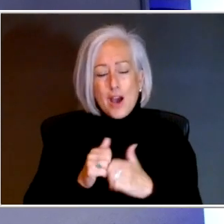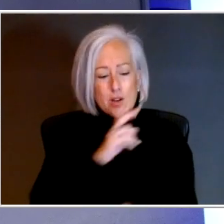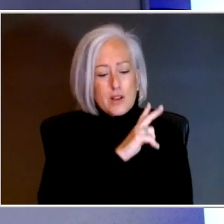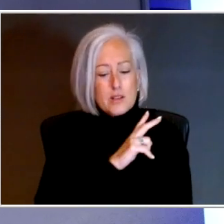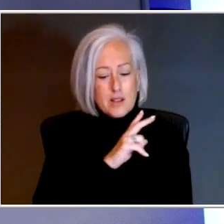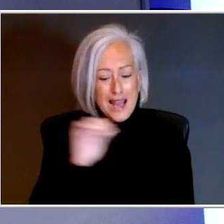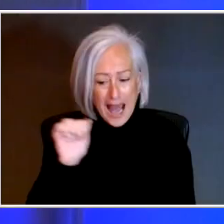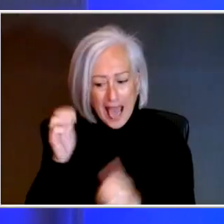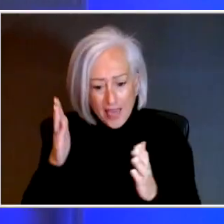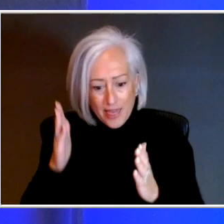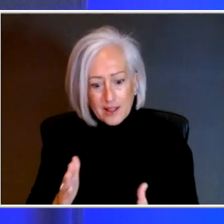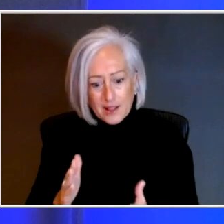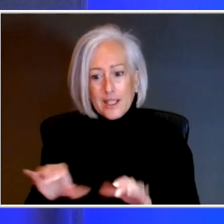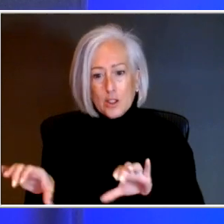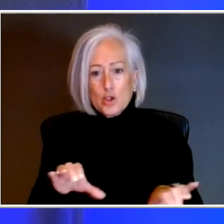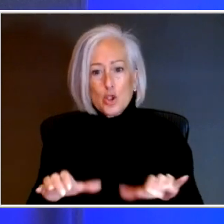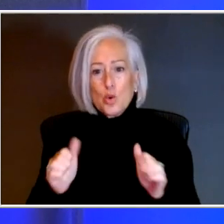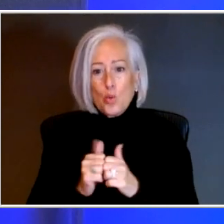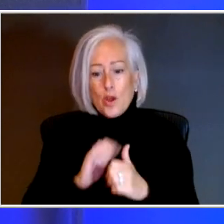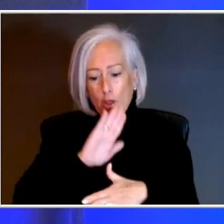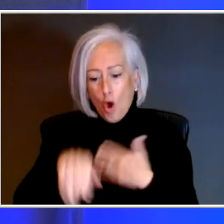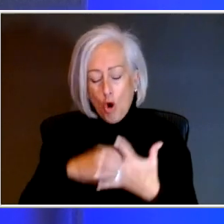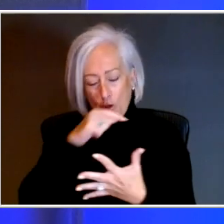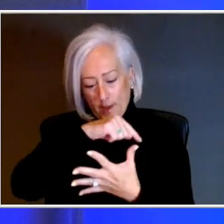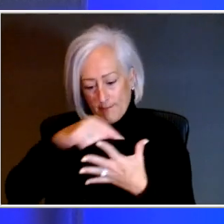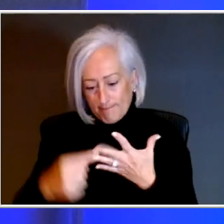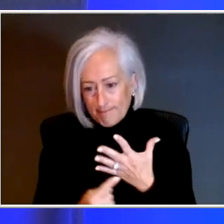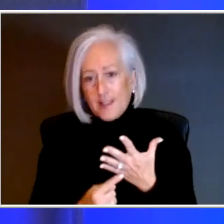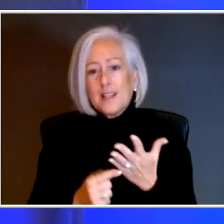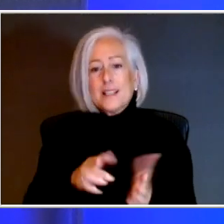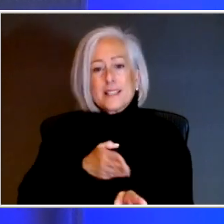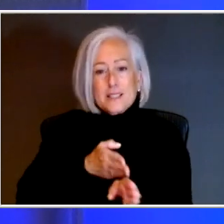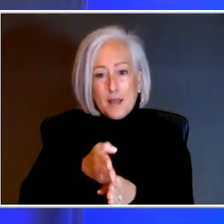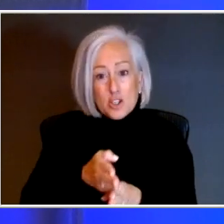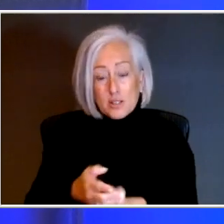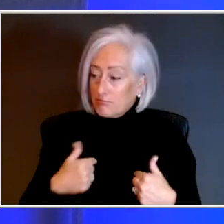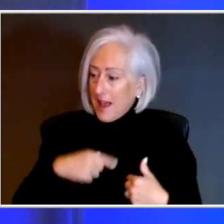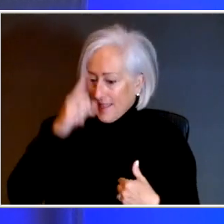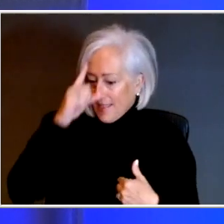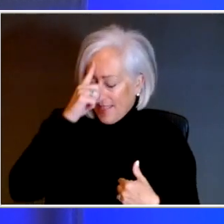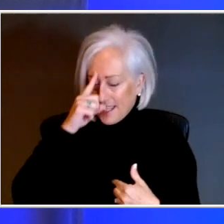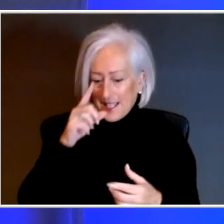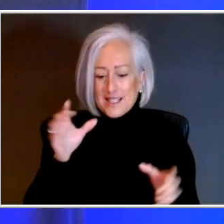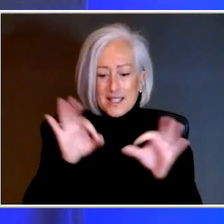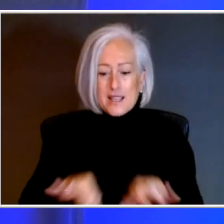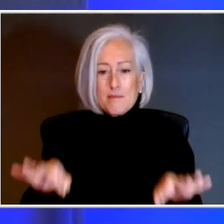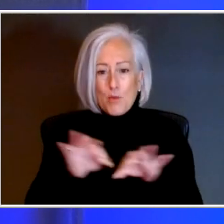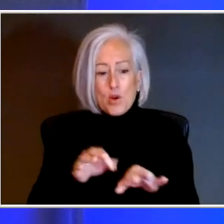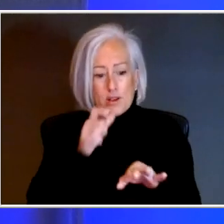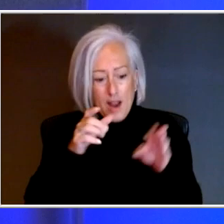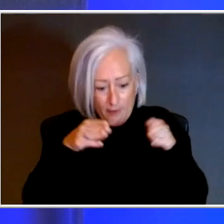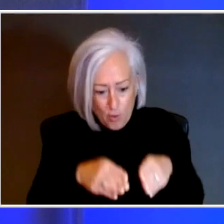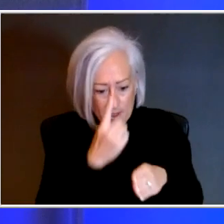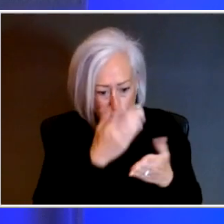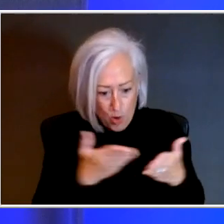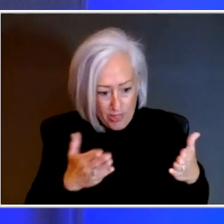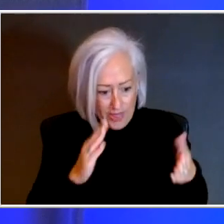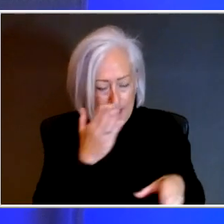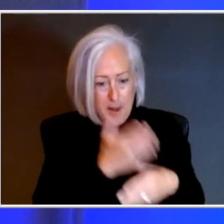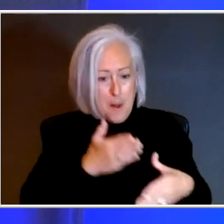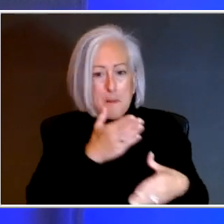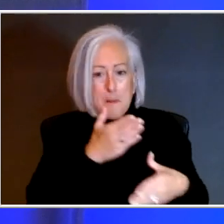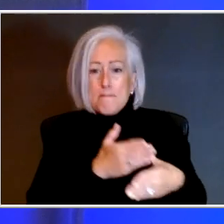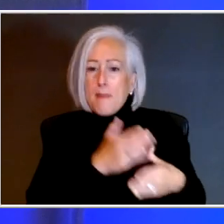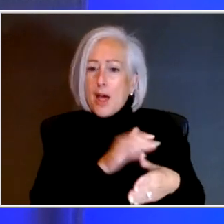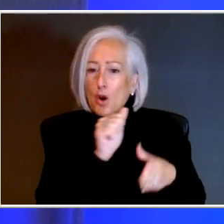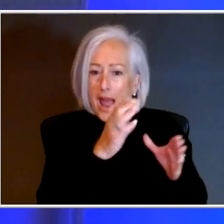their hand? I just believe in holistic care of the athlete. So we're not going to just focus on the injury at hand. We're going to figure out why it